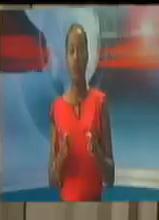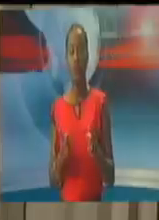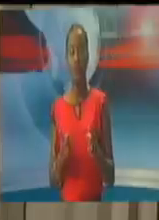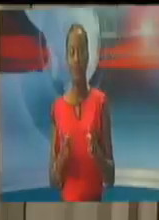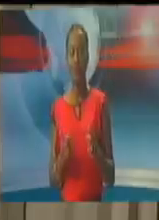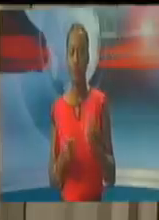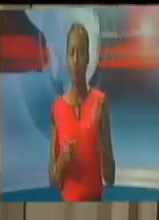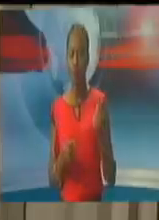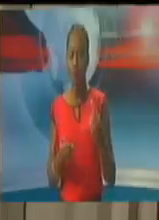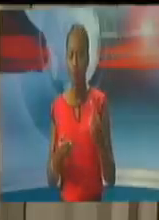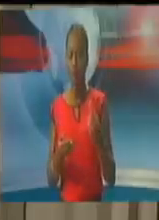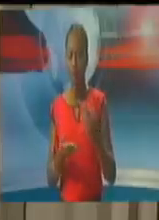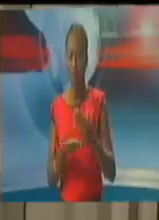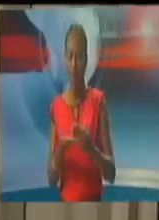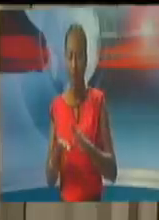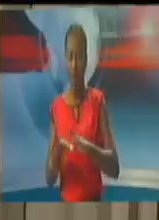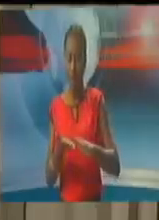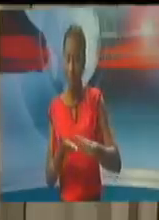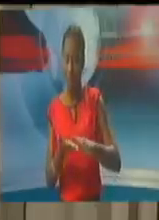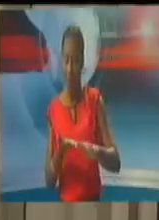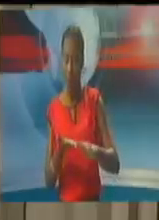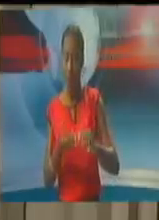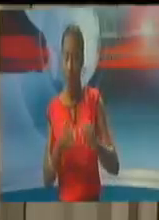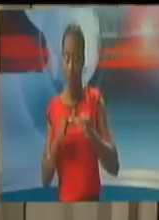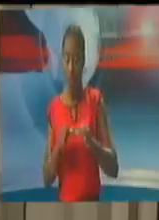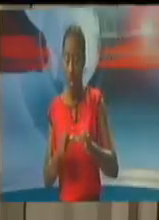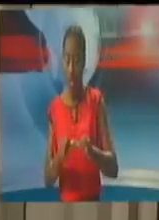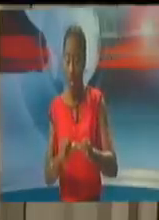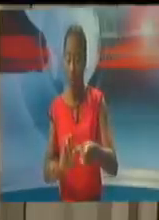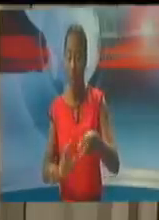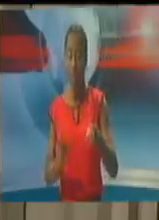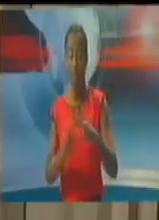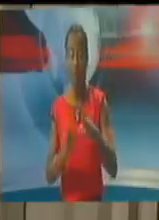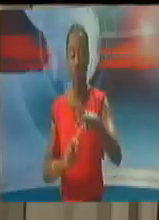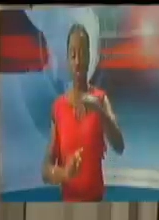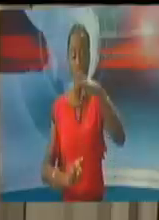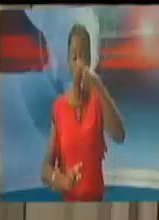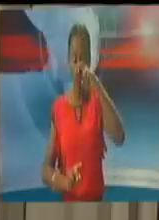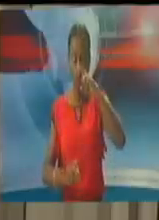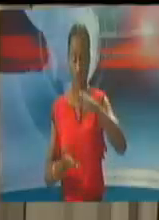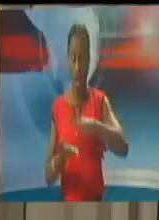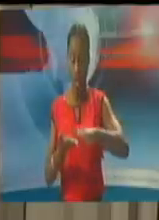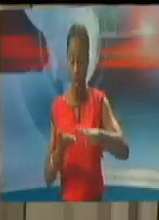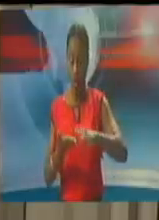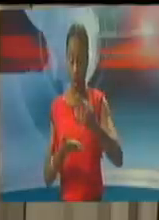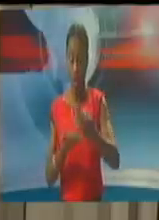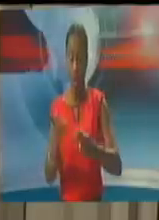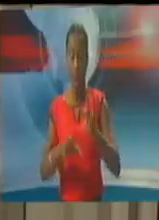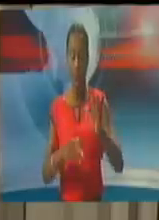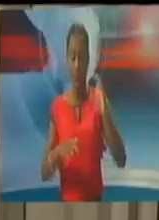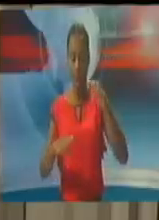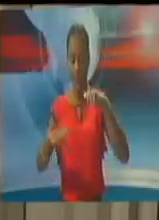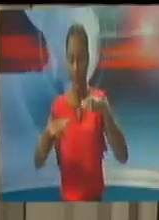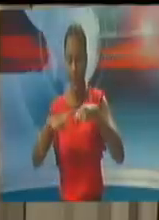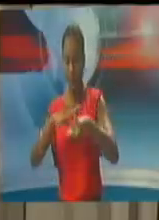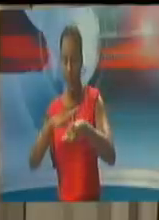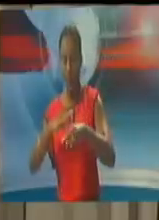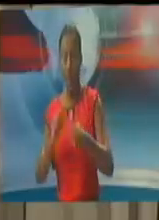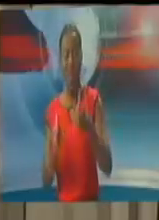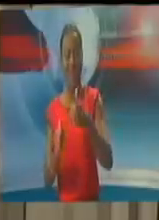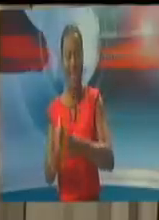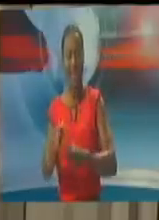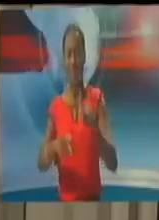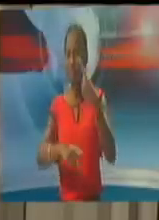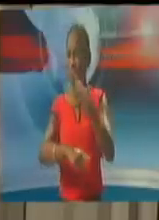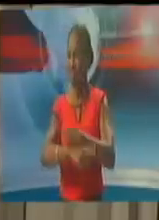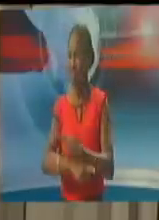exemptions are continuing in the strictest of ways. On a daily basis, I receive a lot of